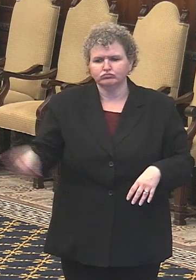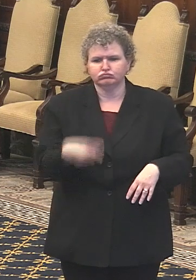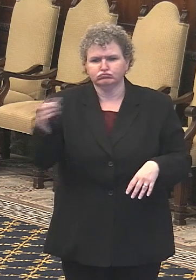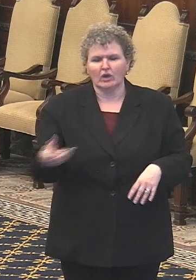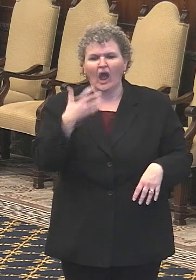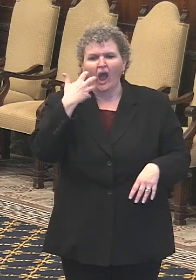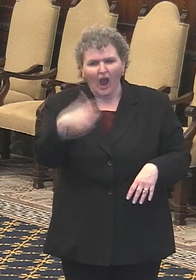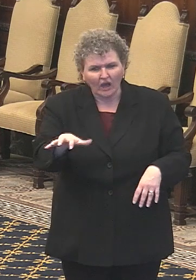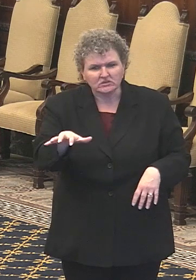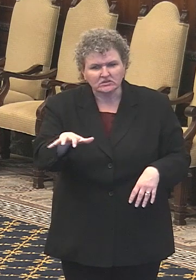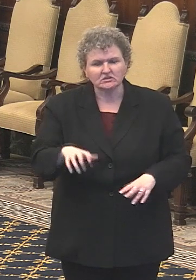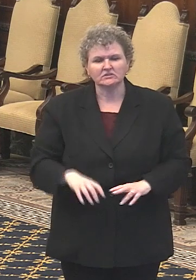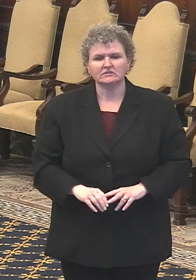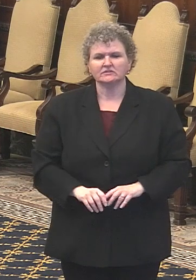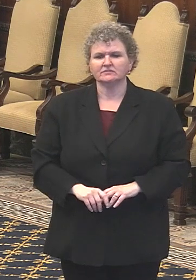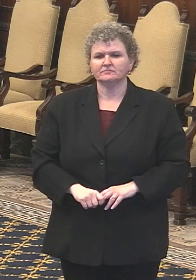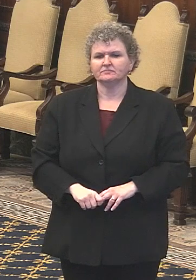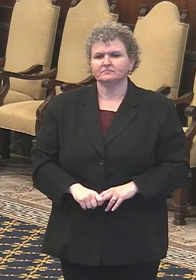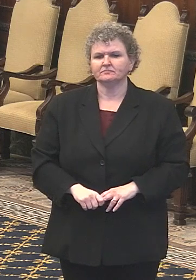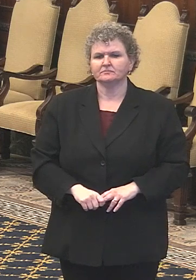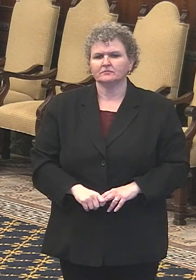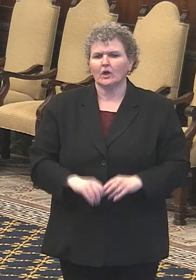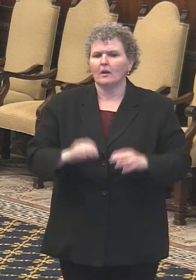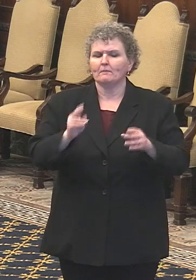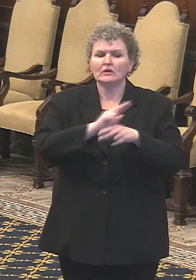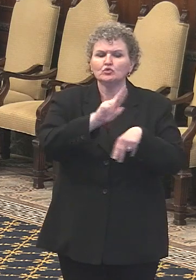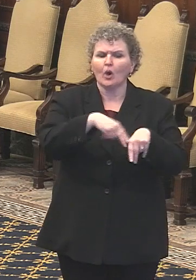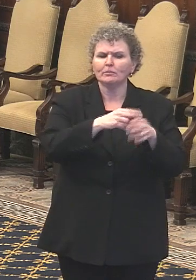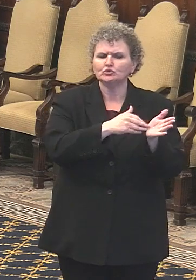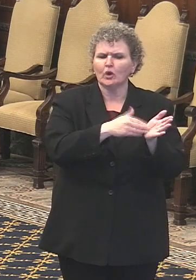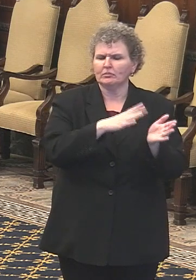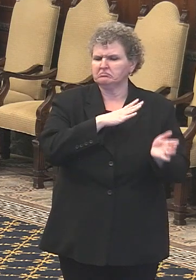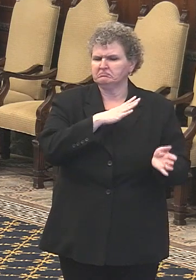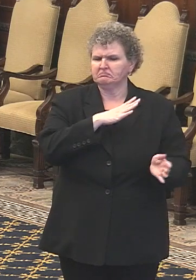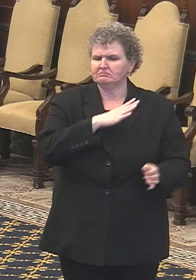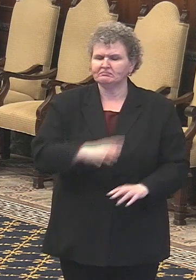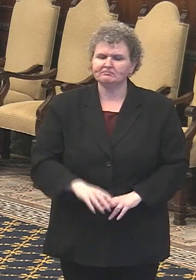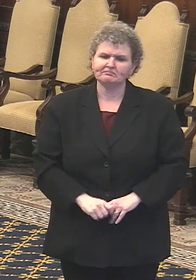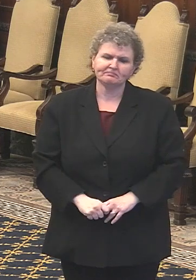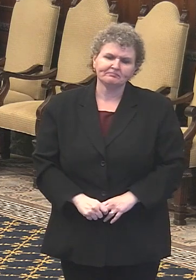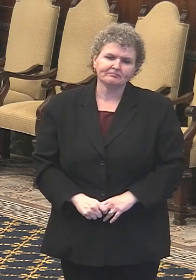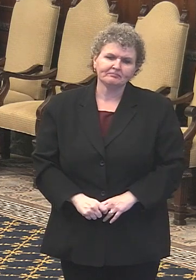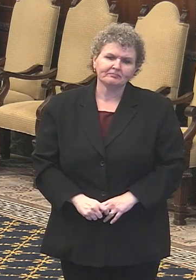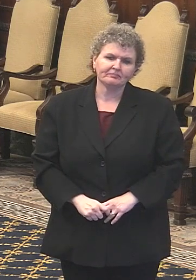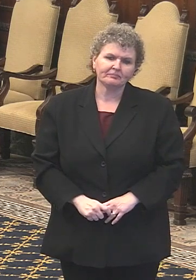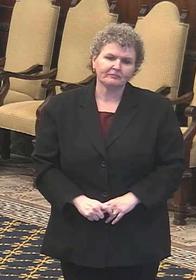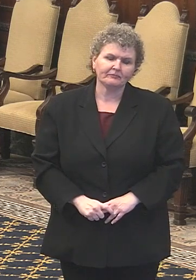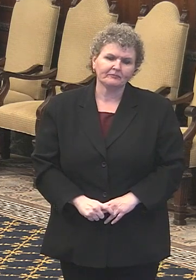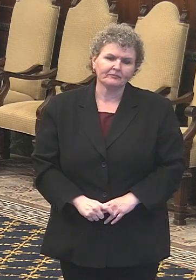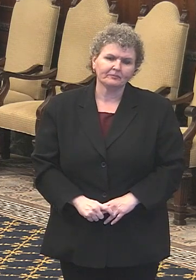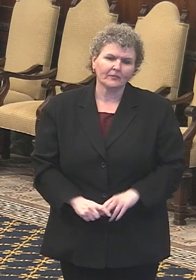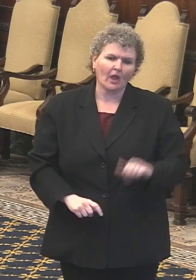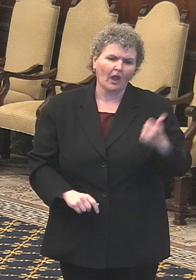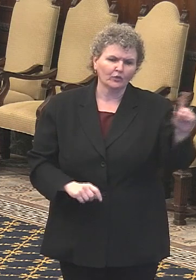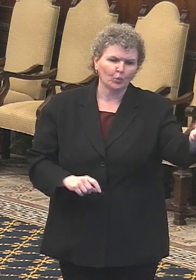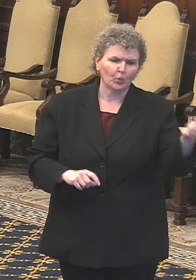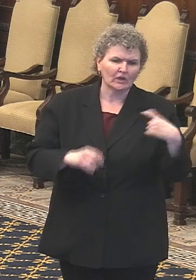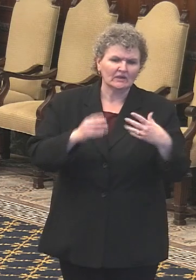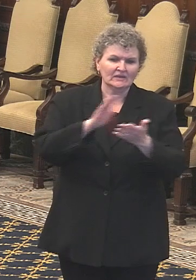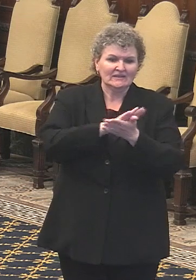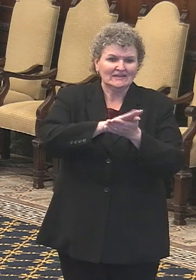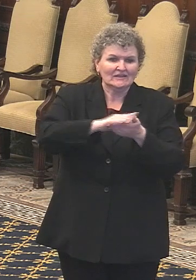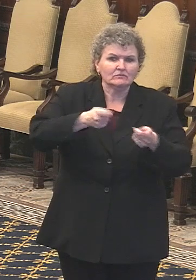but no special detergent needed. And lastly, are the sanitation workers, again, I hate to be the one